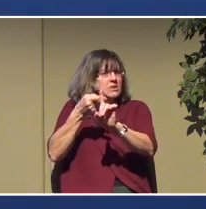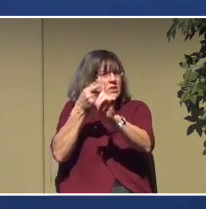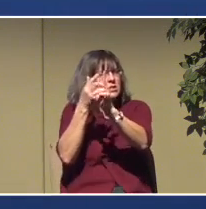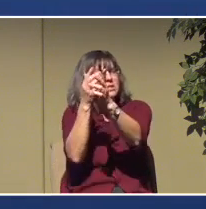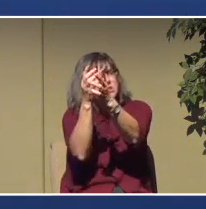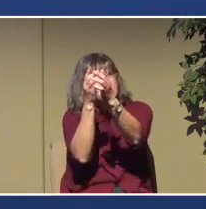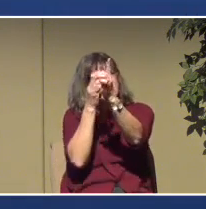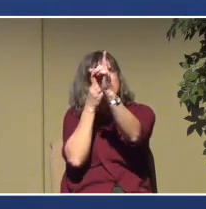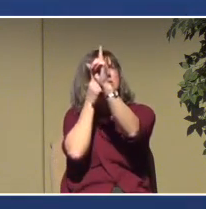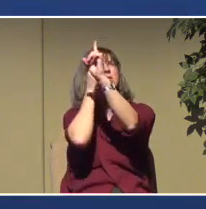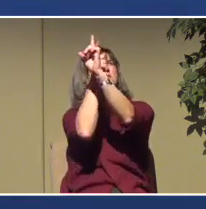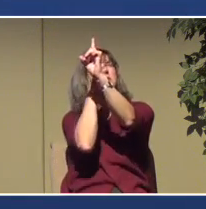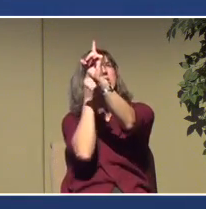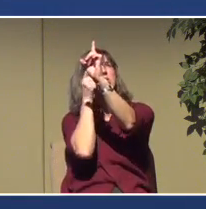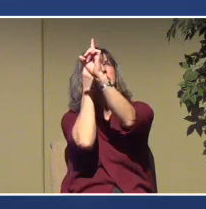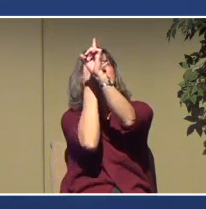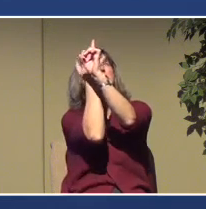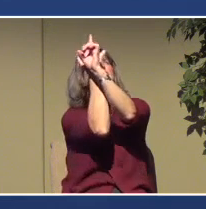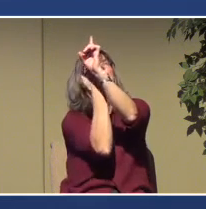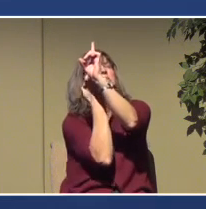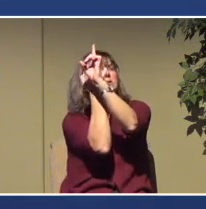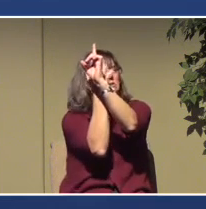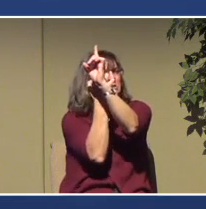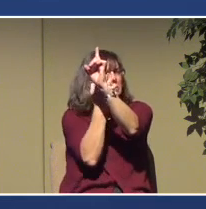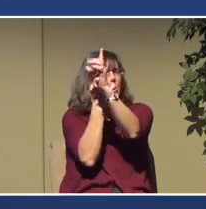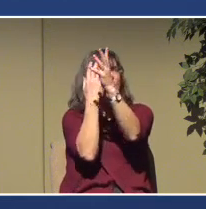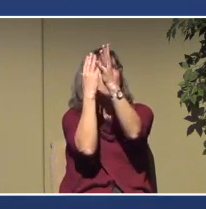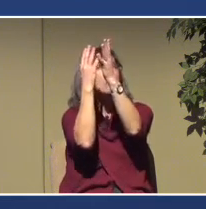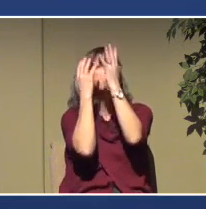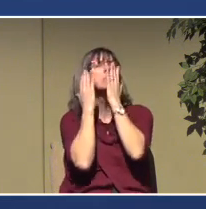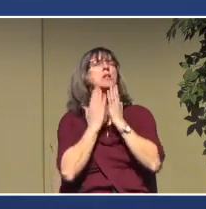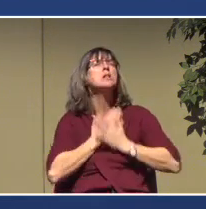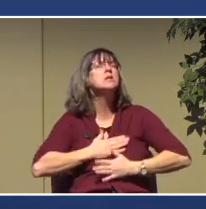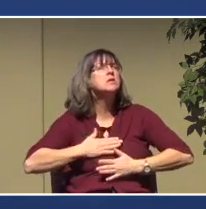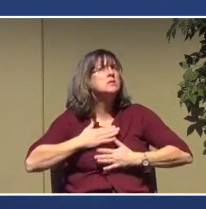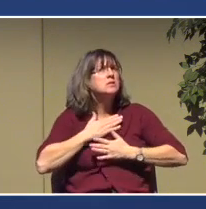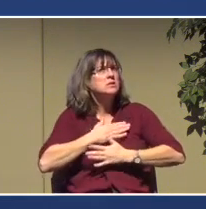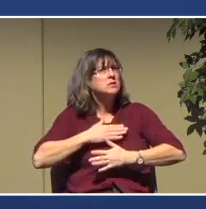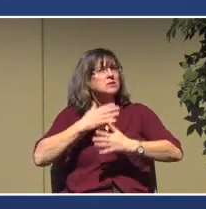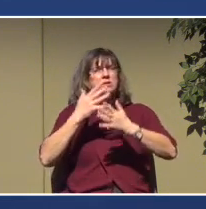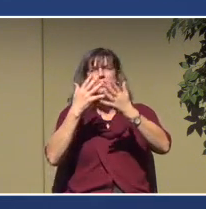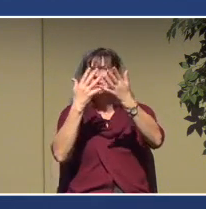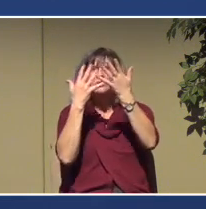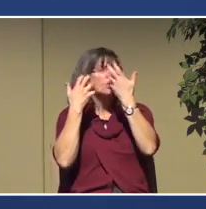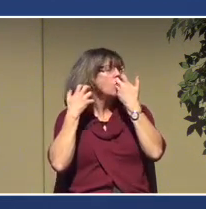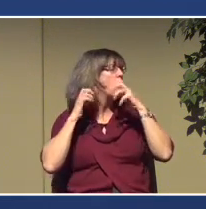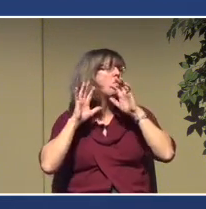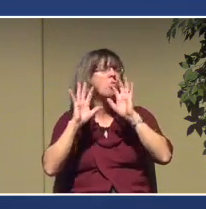Three times, take this cup from me.